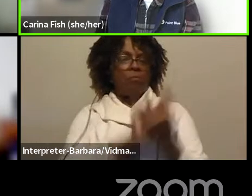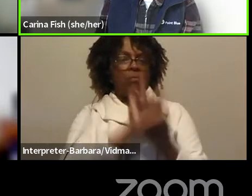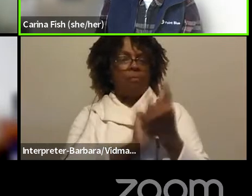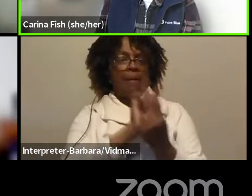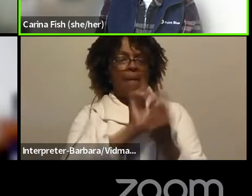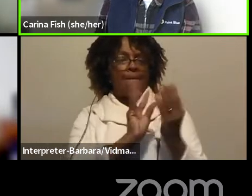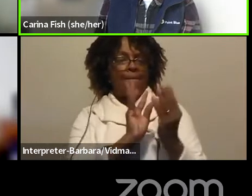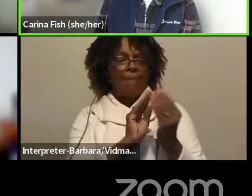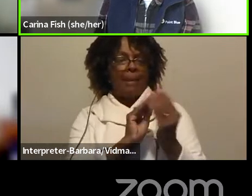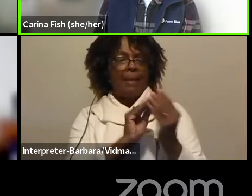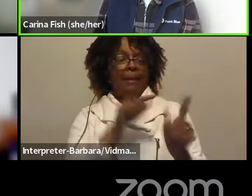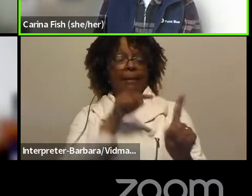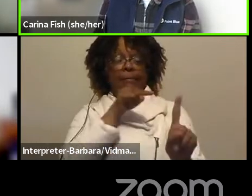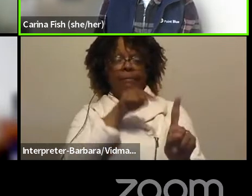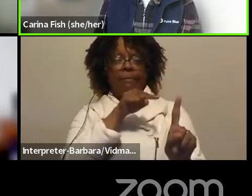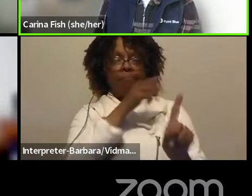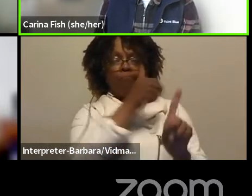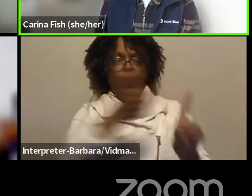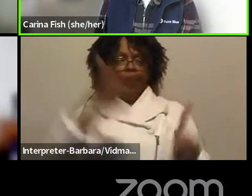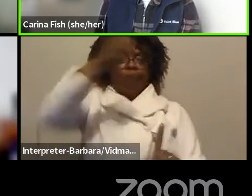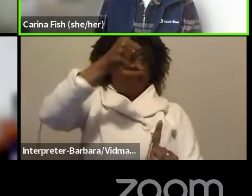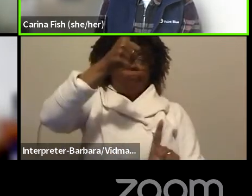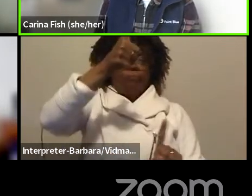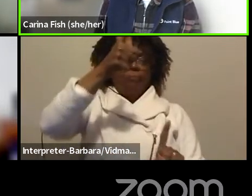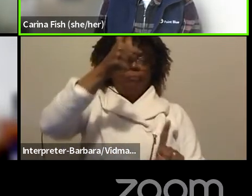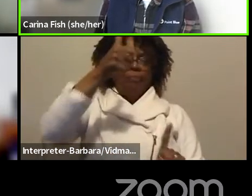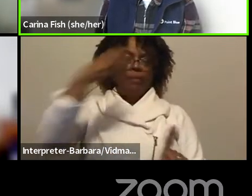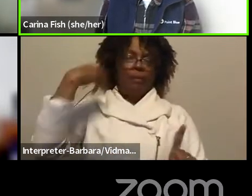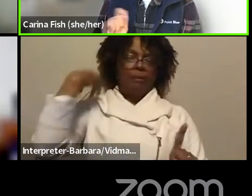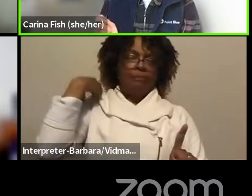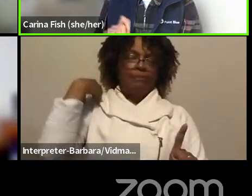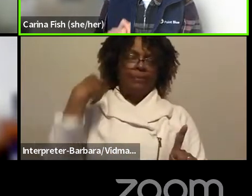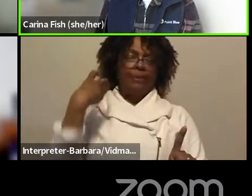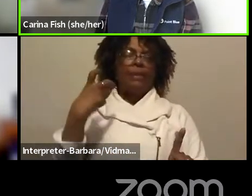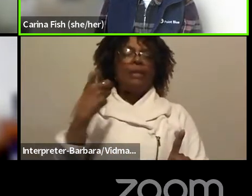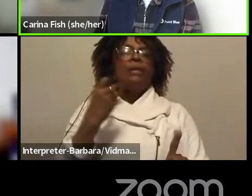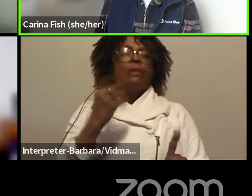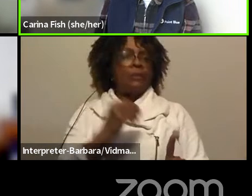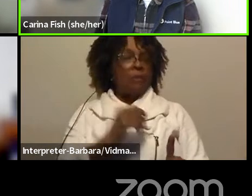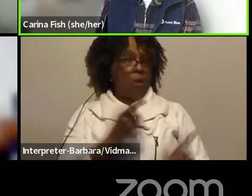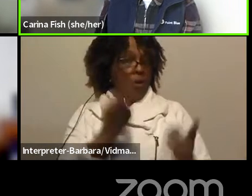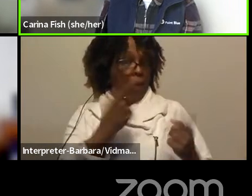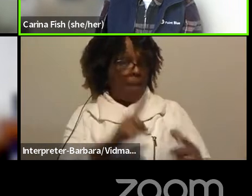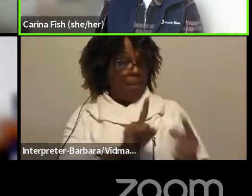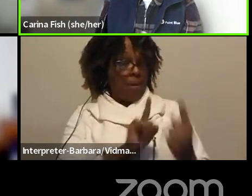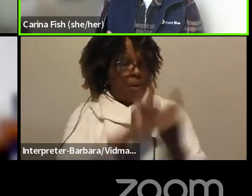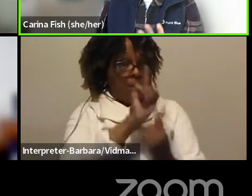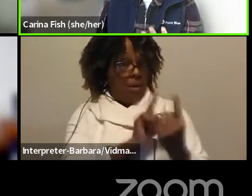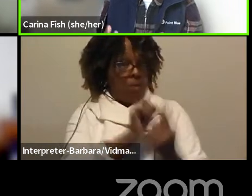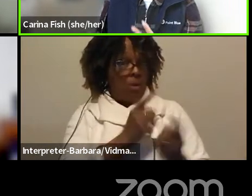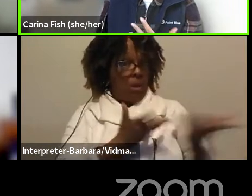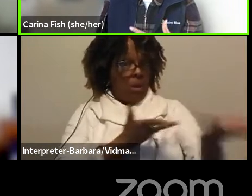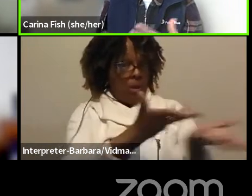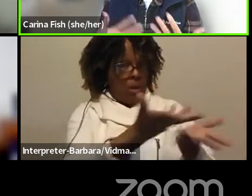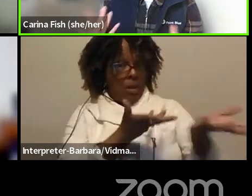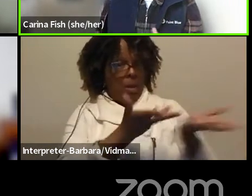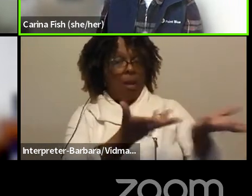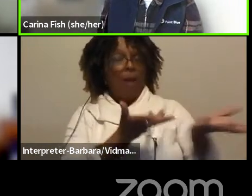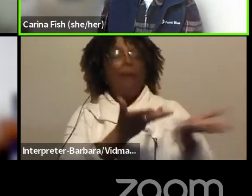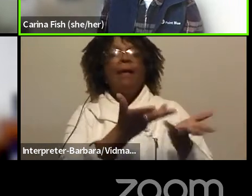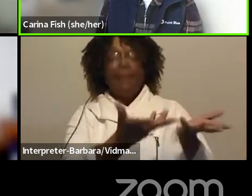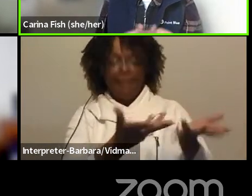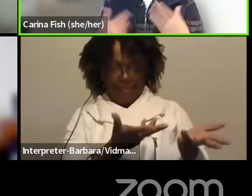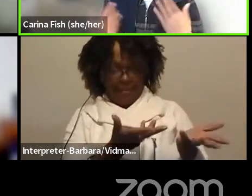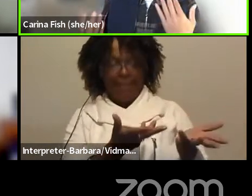the person in charge, because I find they're less defensive that way if it's just one-on-one. And it's, you have to like coax